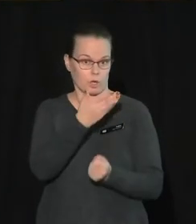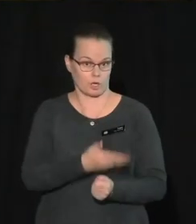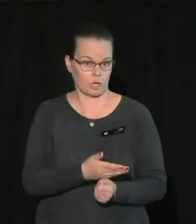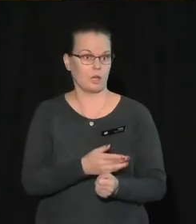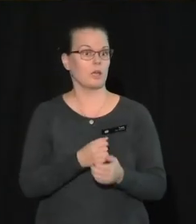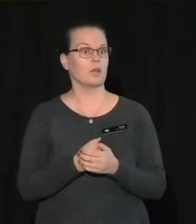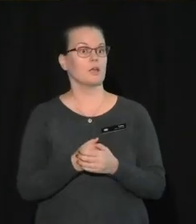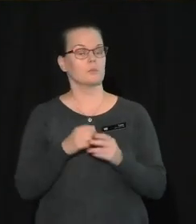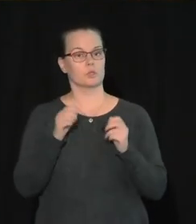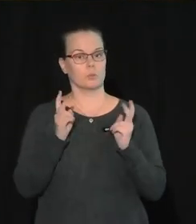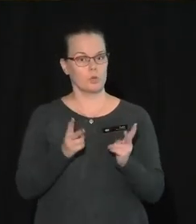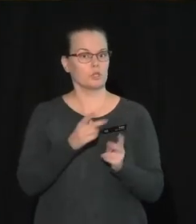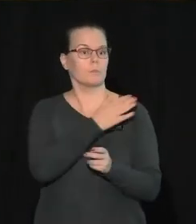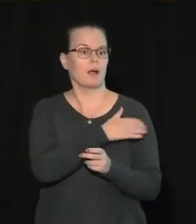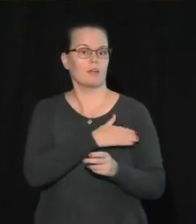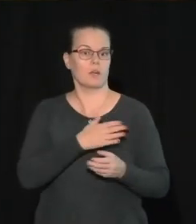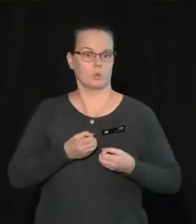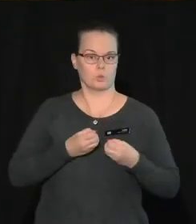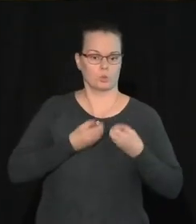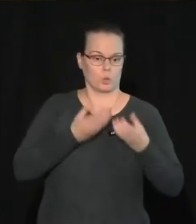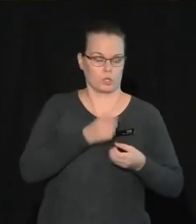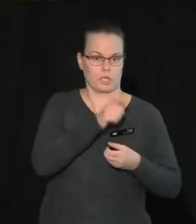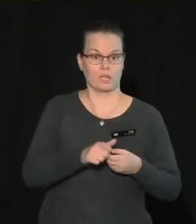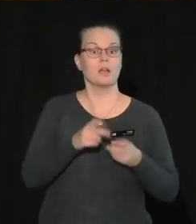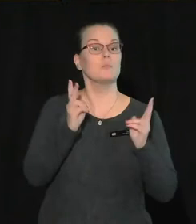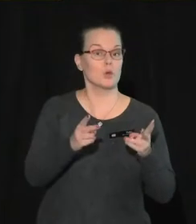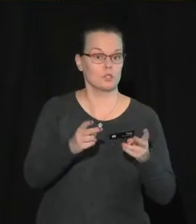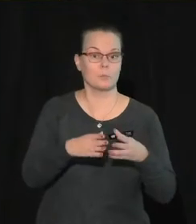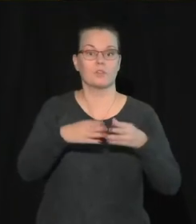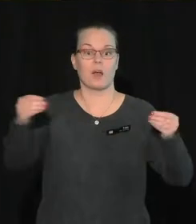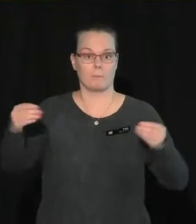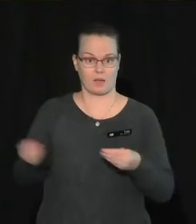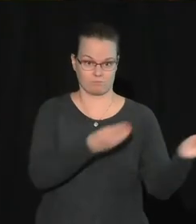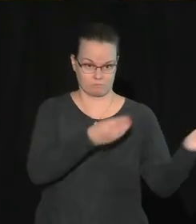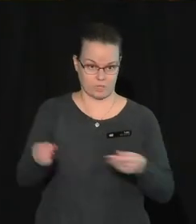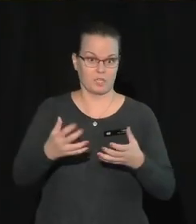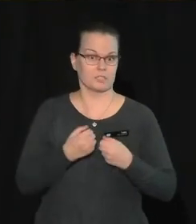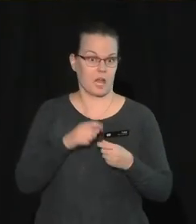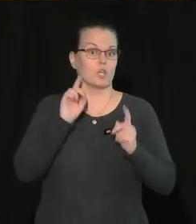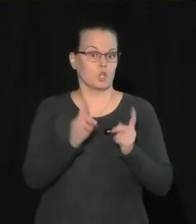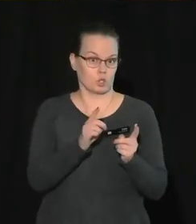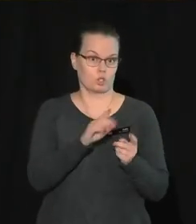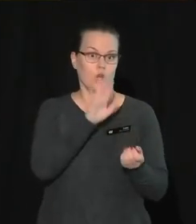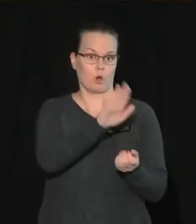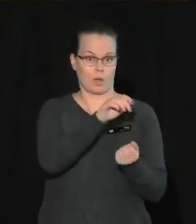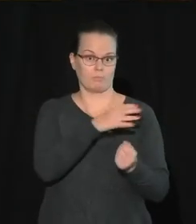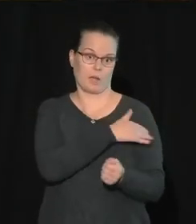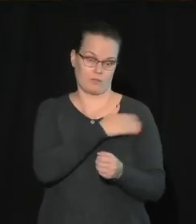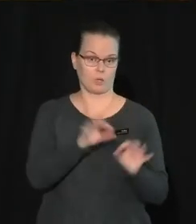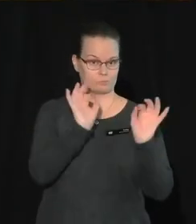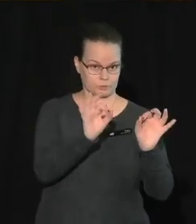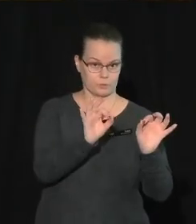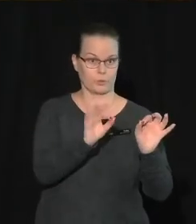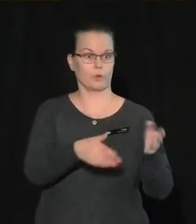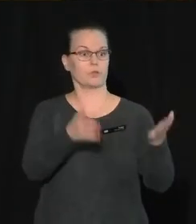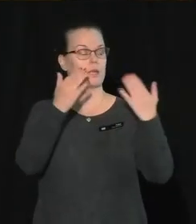obligations, then service providers get the free movement, assurance of free movement of their service across the EU. And then we